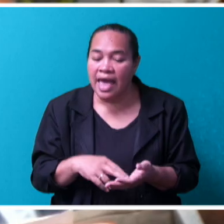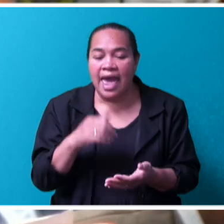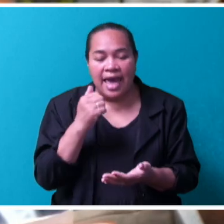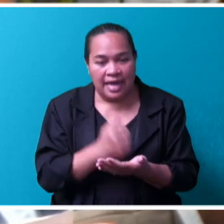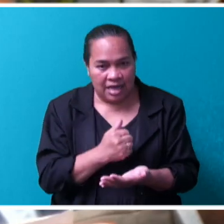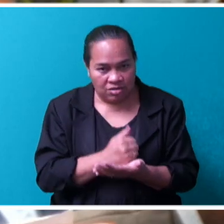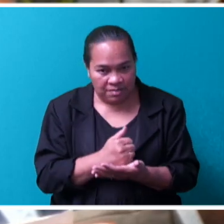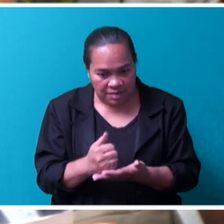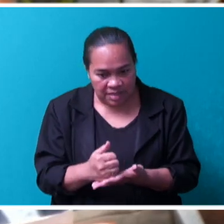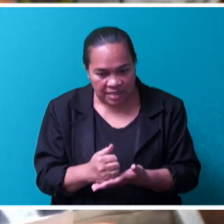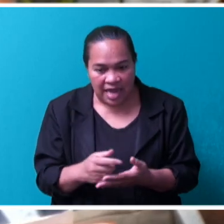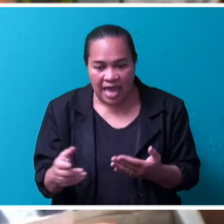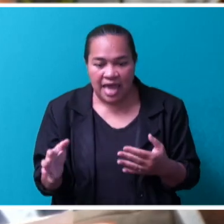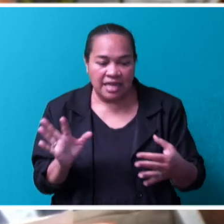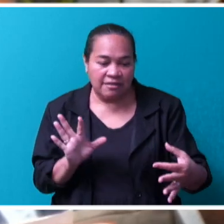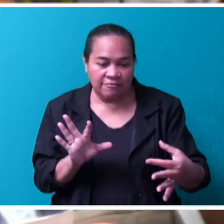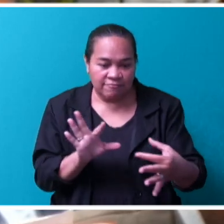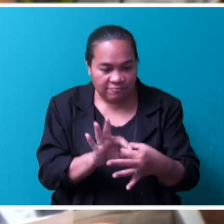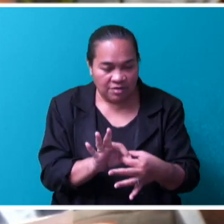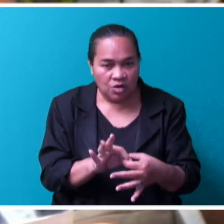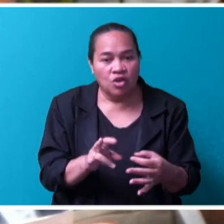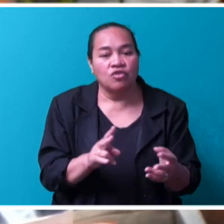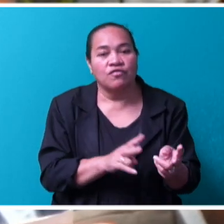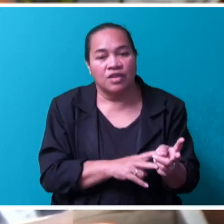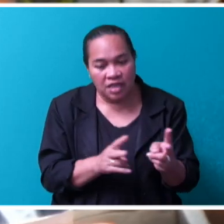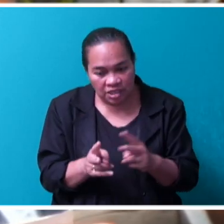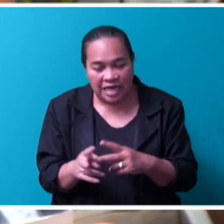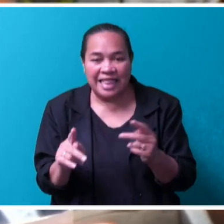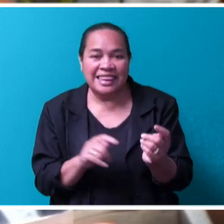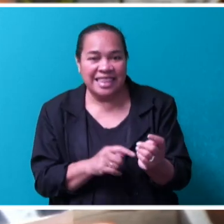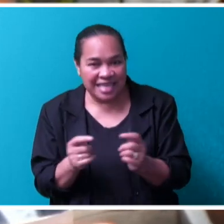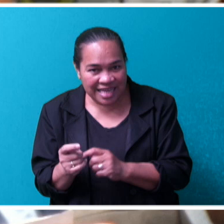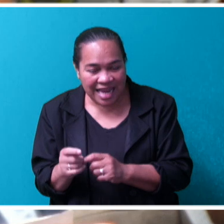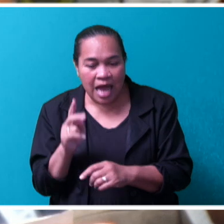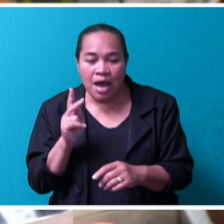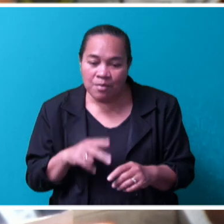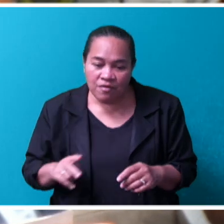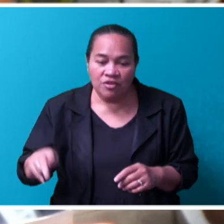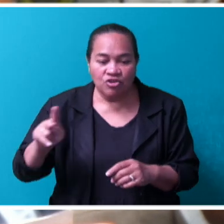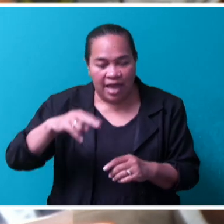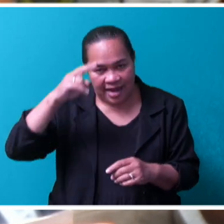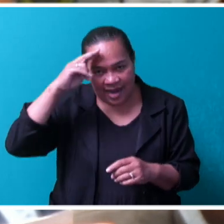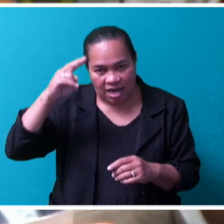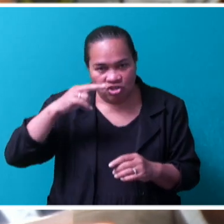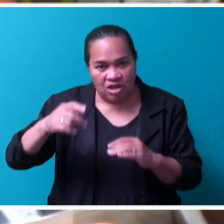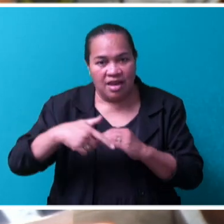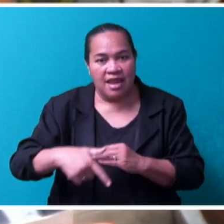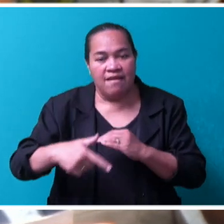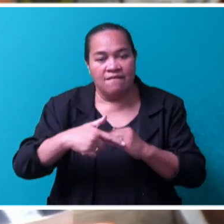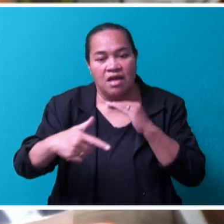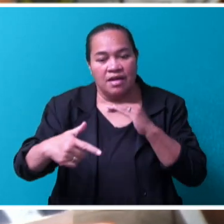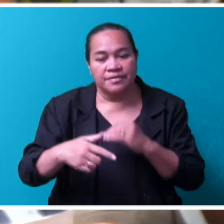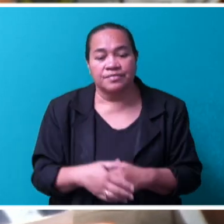link between villages, Tikina, provincial, and the national planning. To carry out its